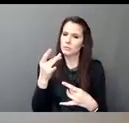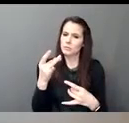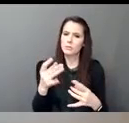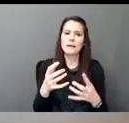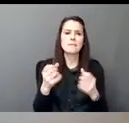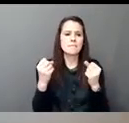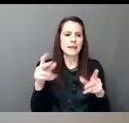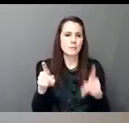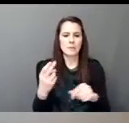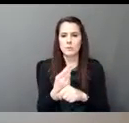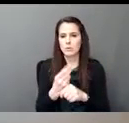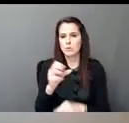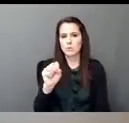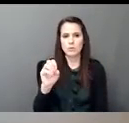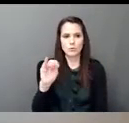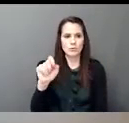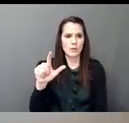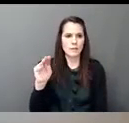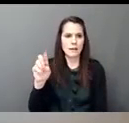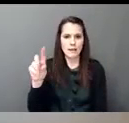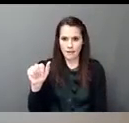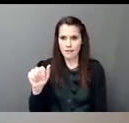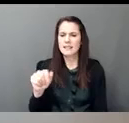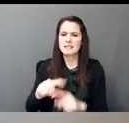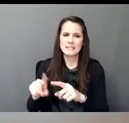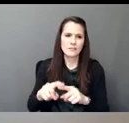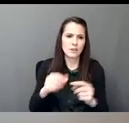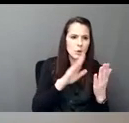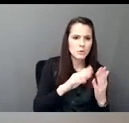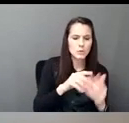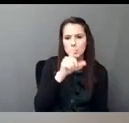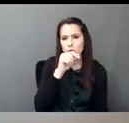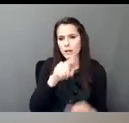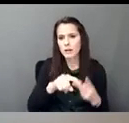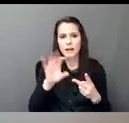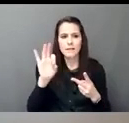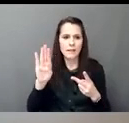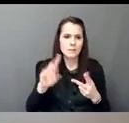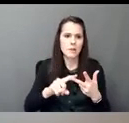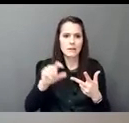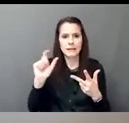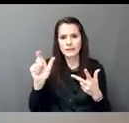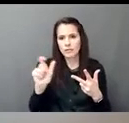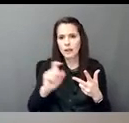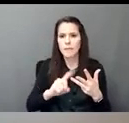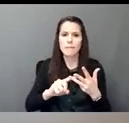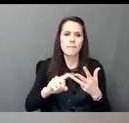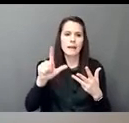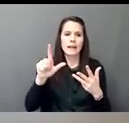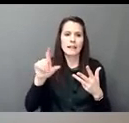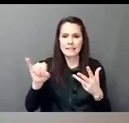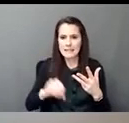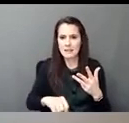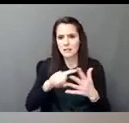media in lots of different ways. Twitter, Facebook, Instagram, LinkedIn, all kinds